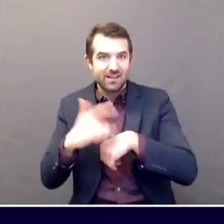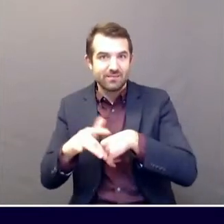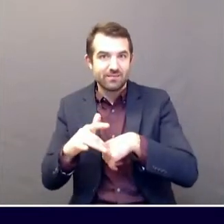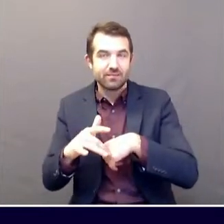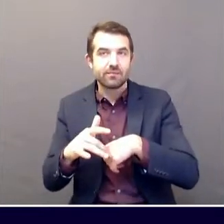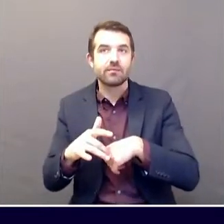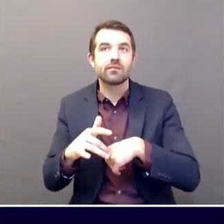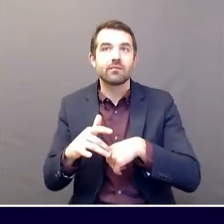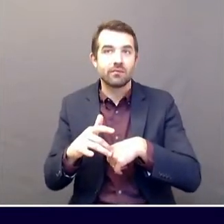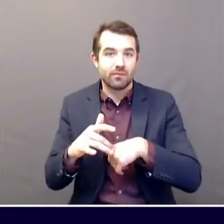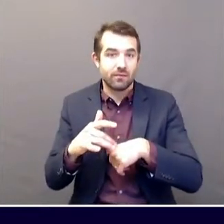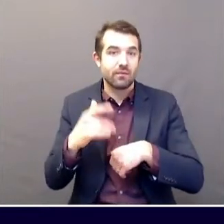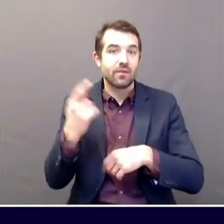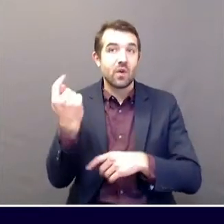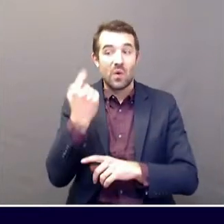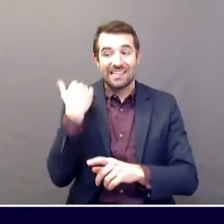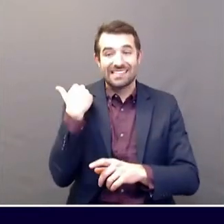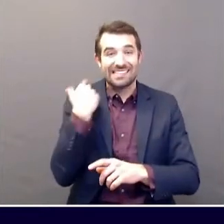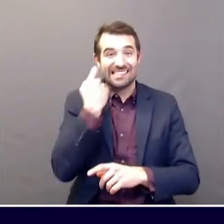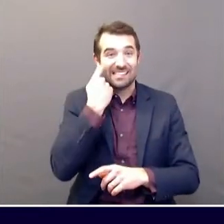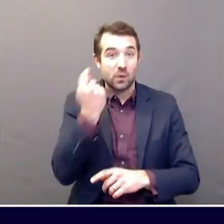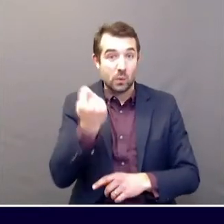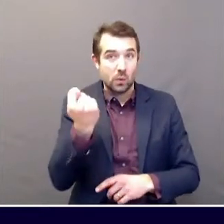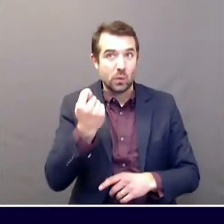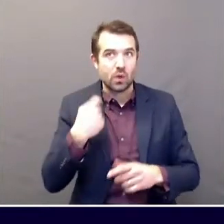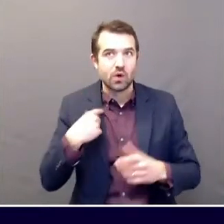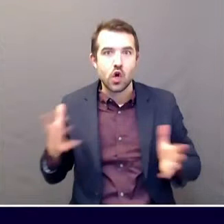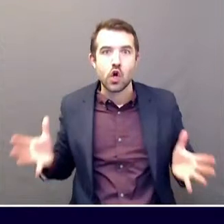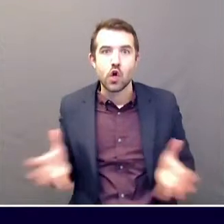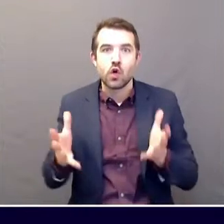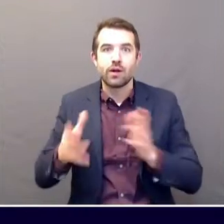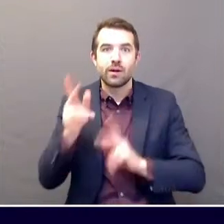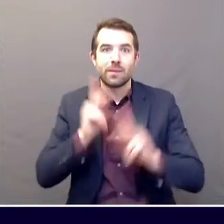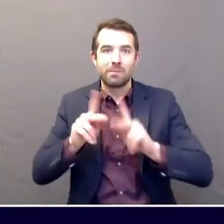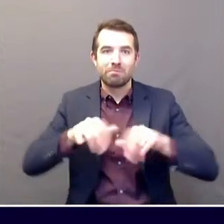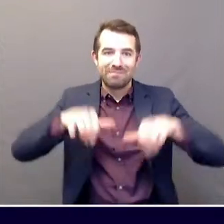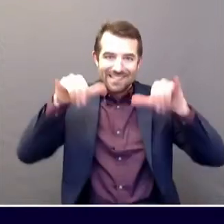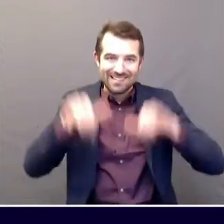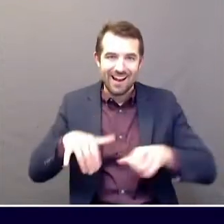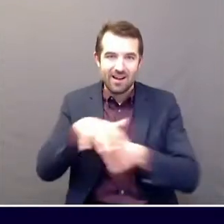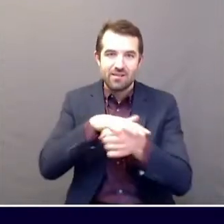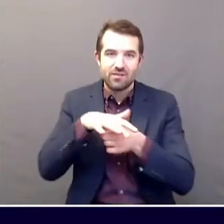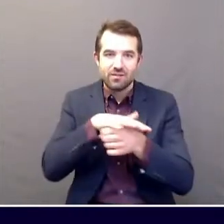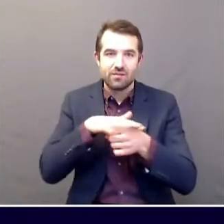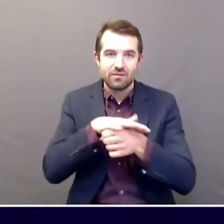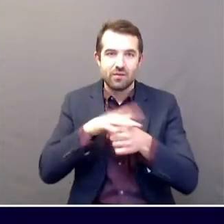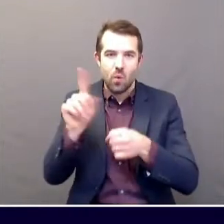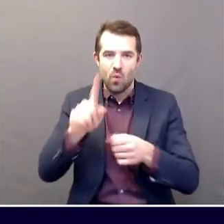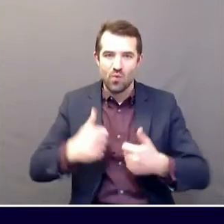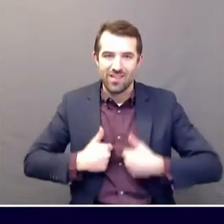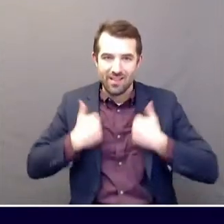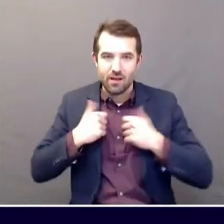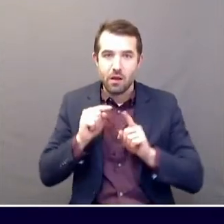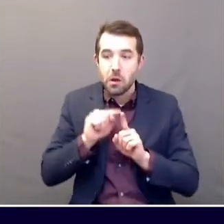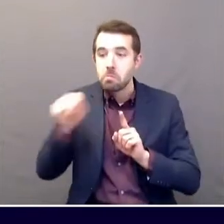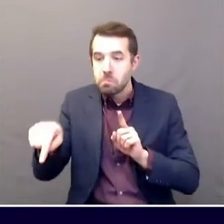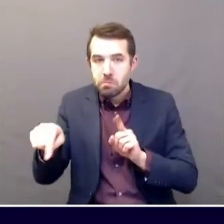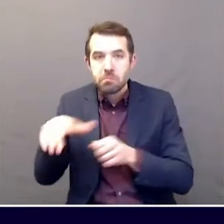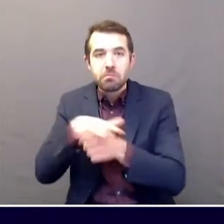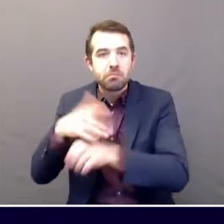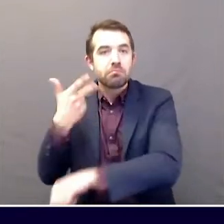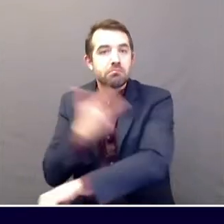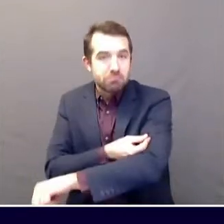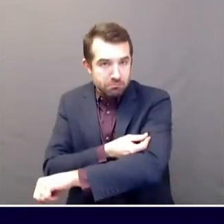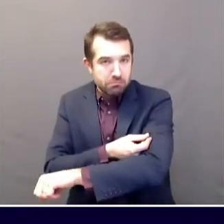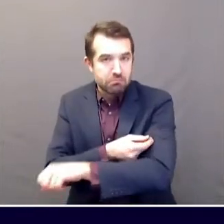from traveling up here, and a lot of residents we've heard from are quite worried. Yep, Ashley, this concern